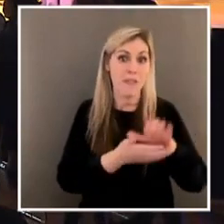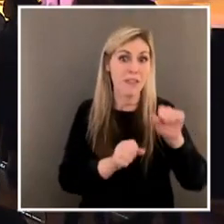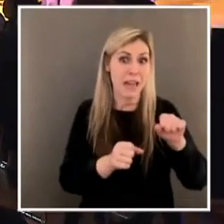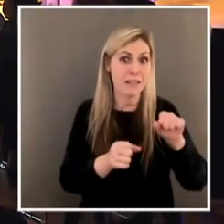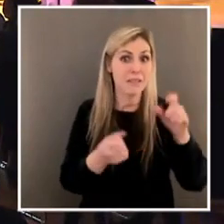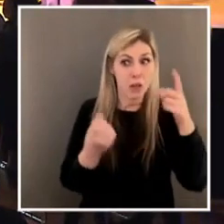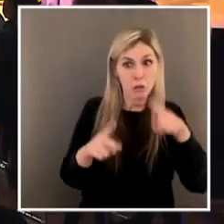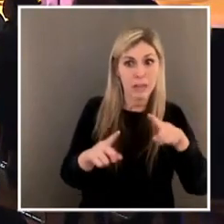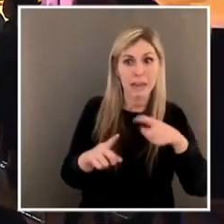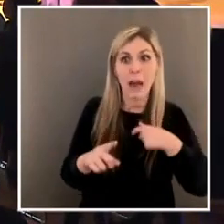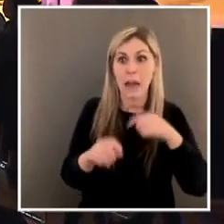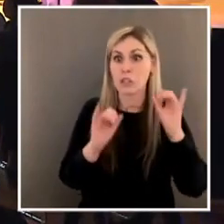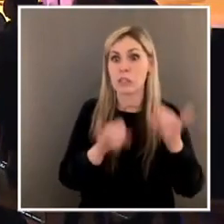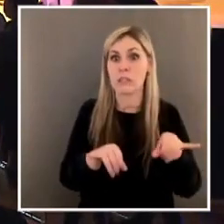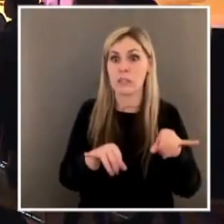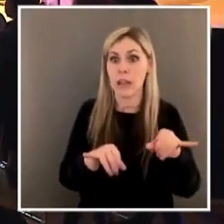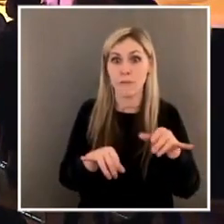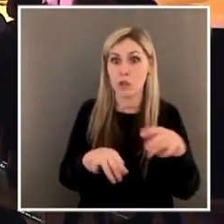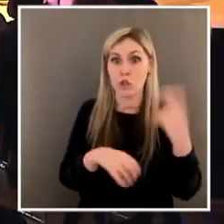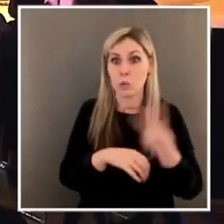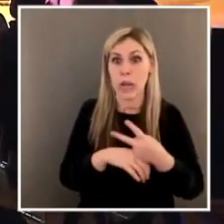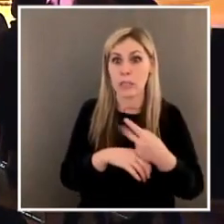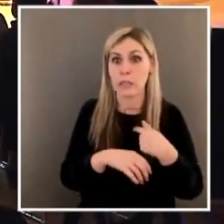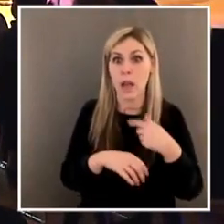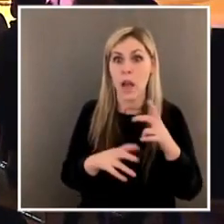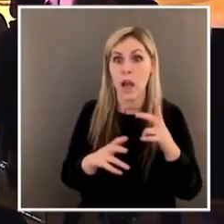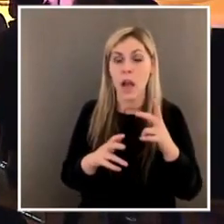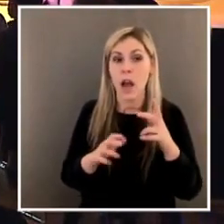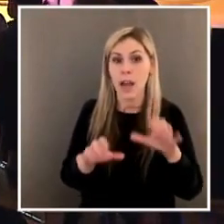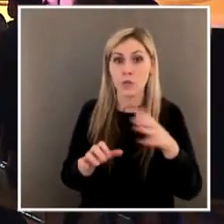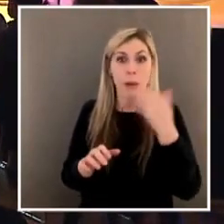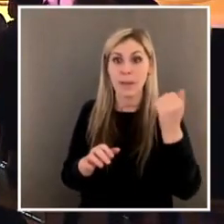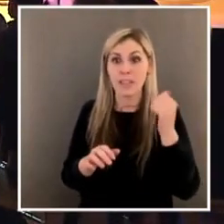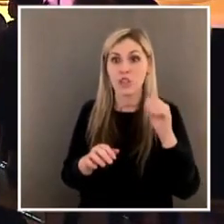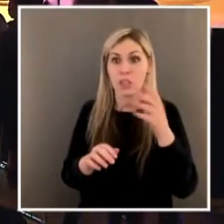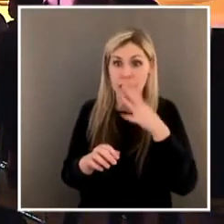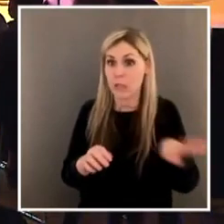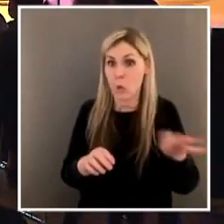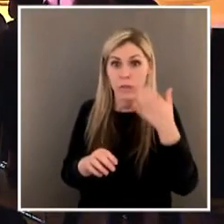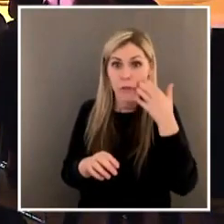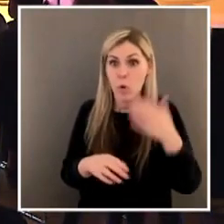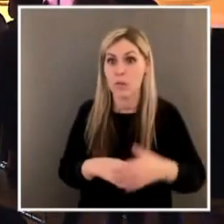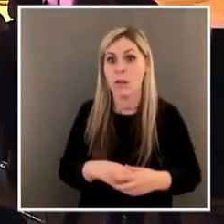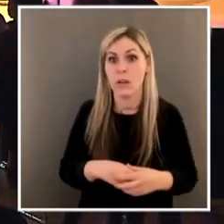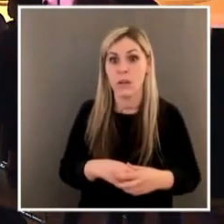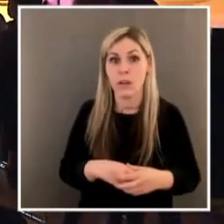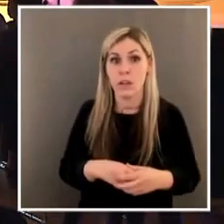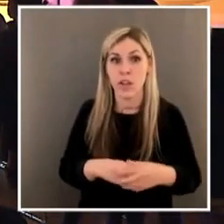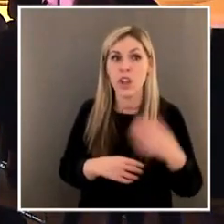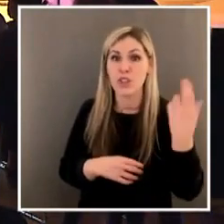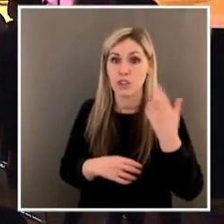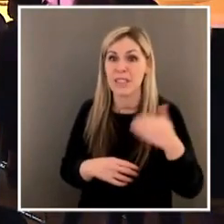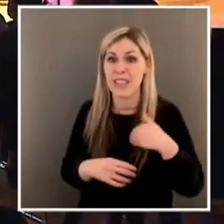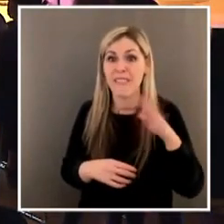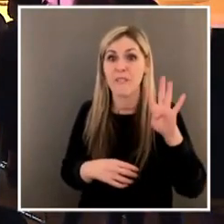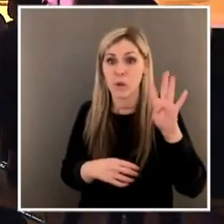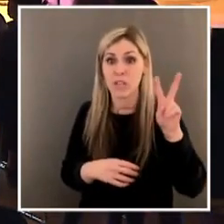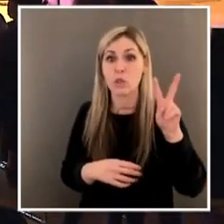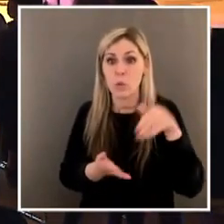2 days. I do my best not to answer the phone. And there's a reason that I have 42,000